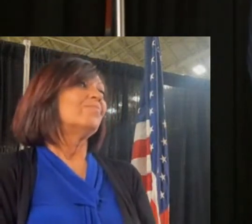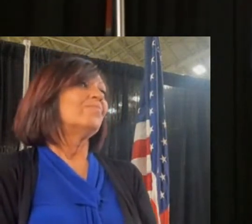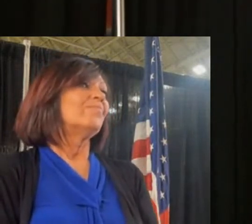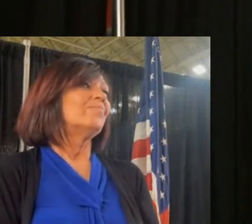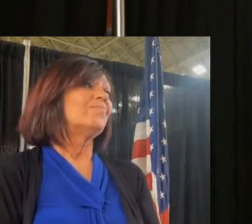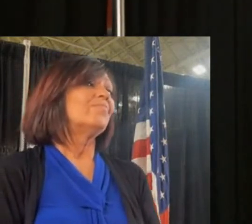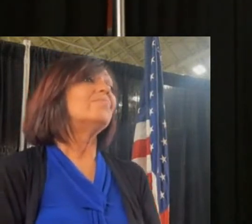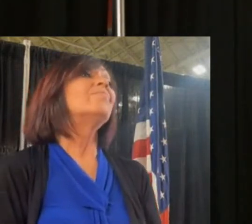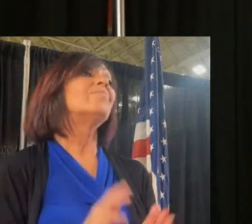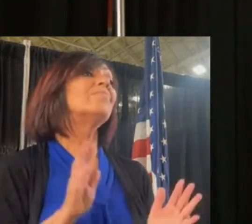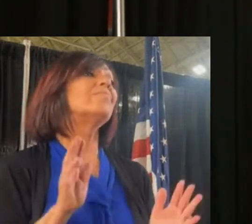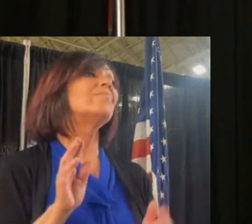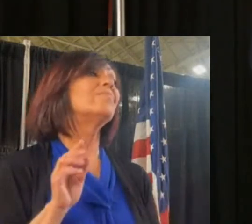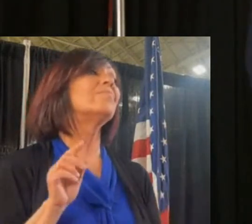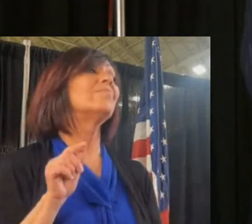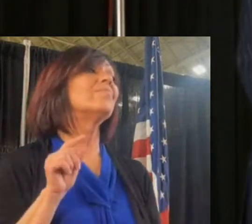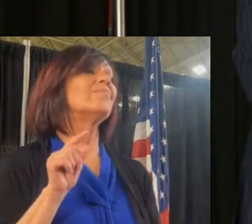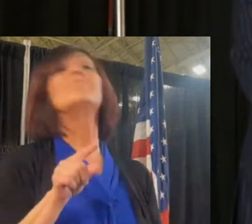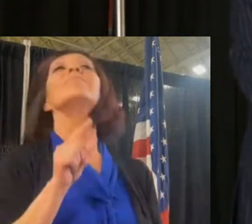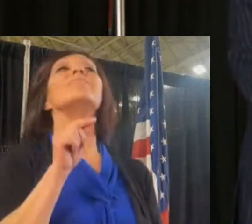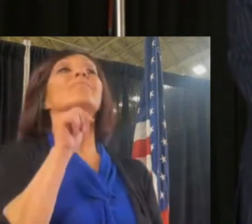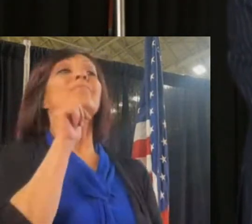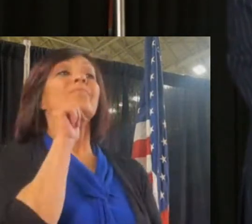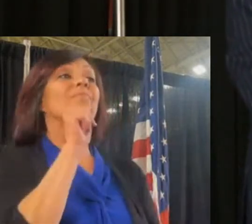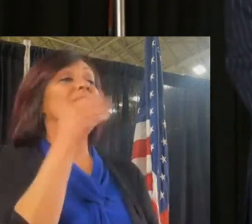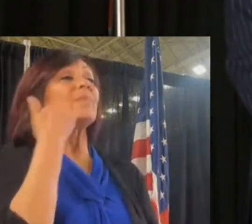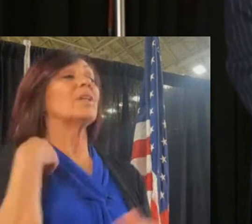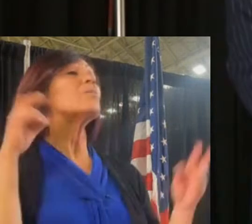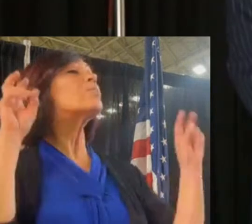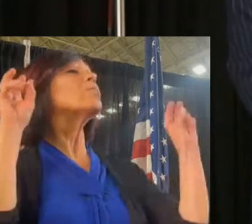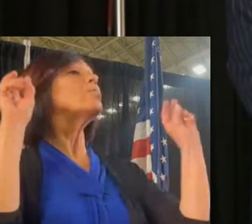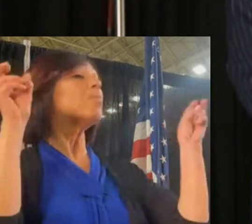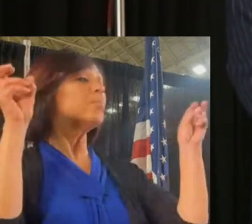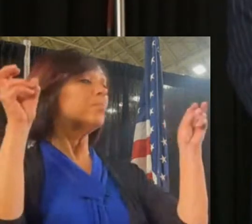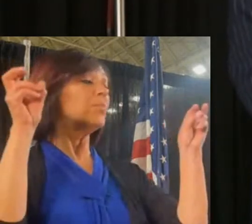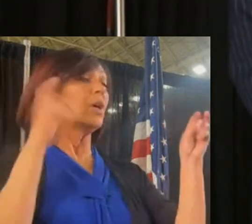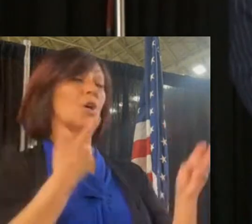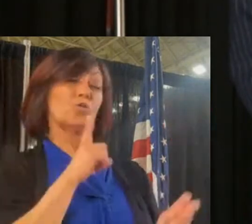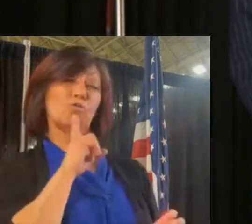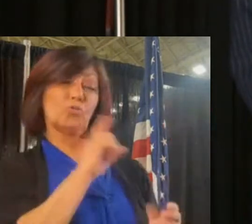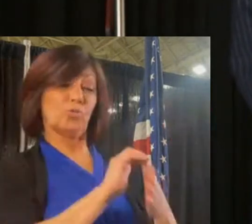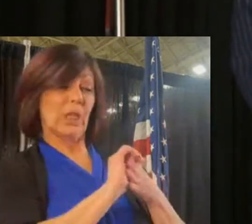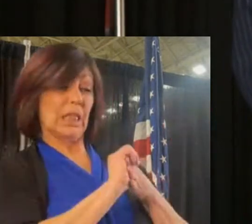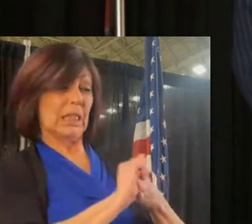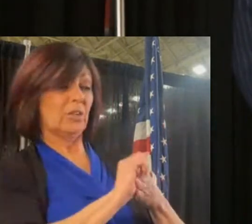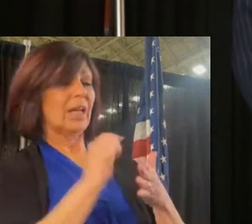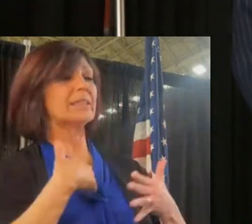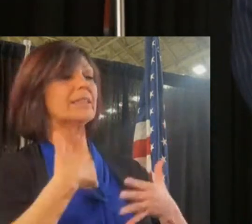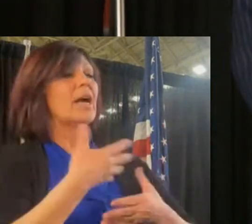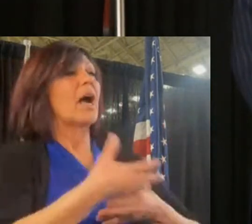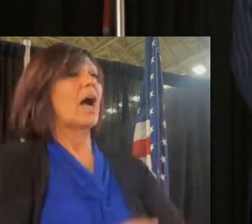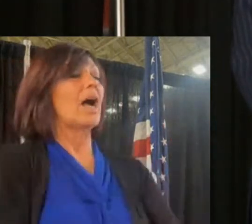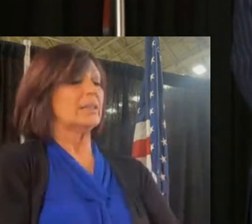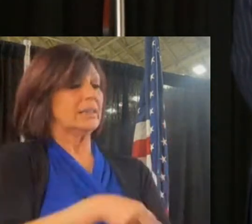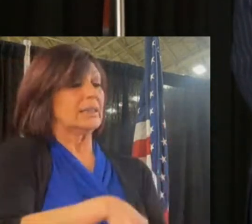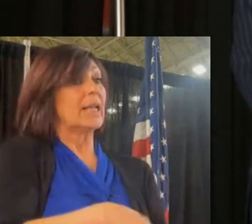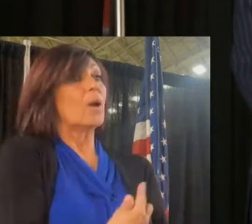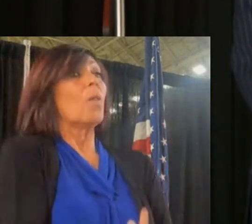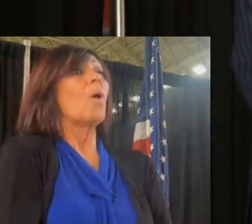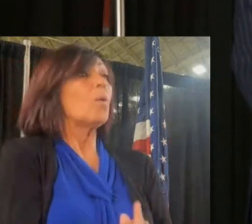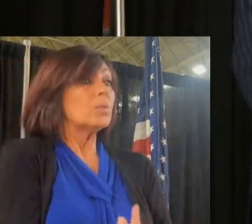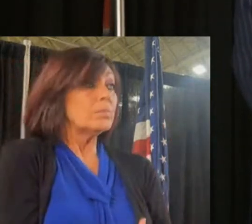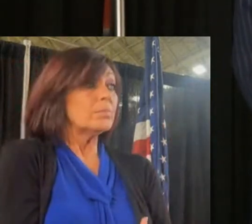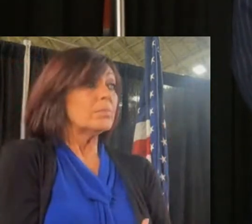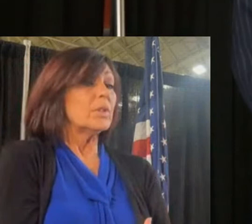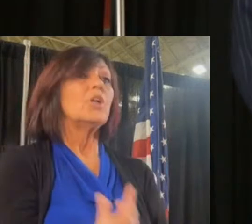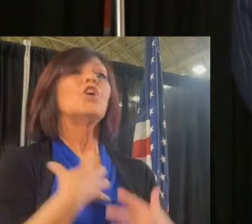Douglas MacArthur said many years ago that, quote, "A true leader has the confidence to stand alone,